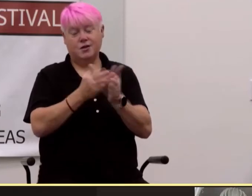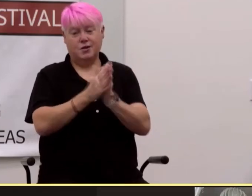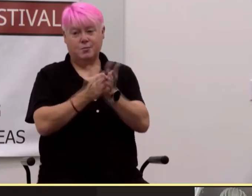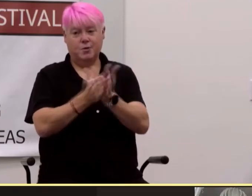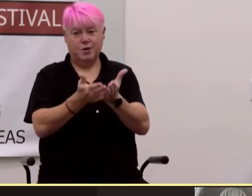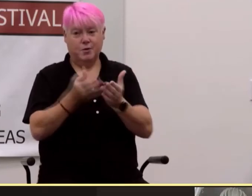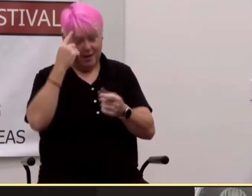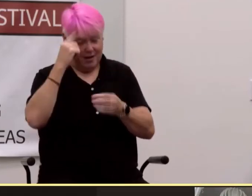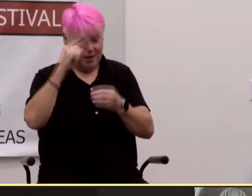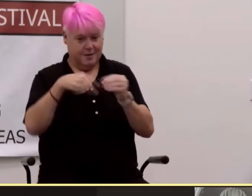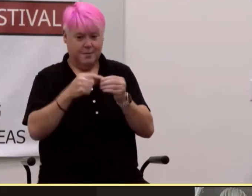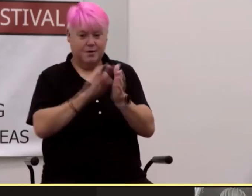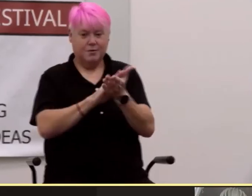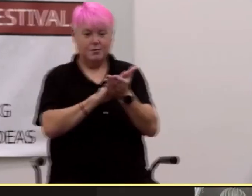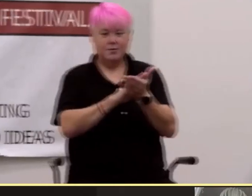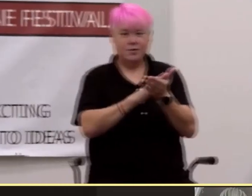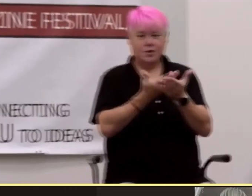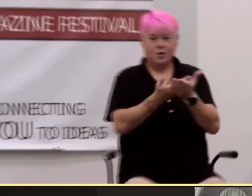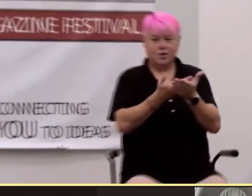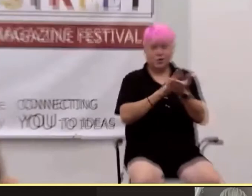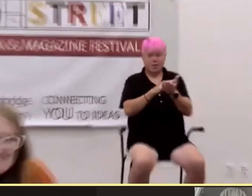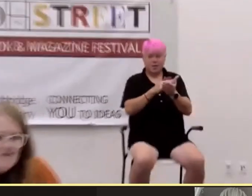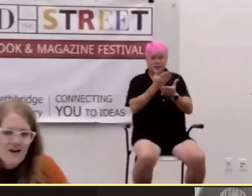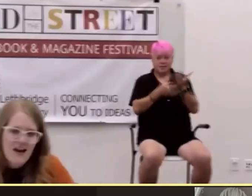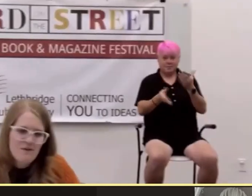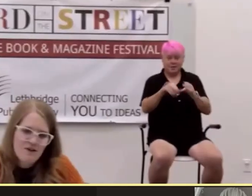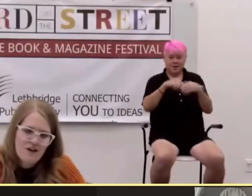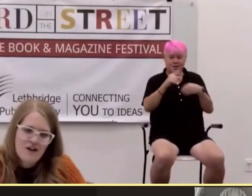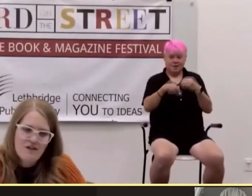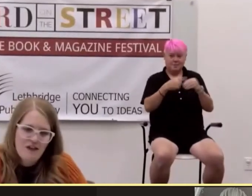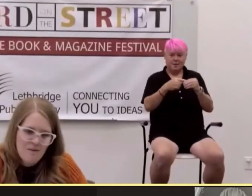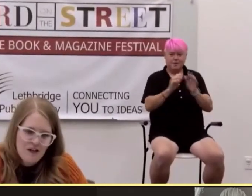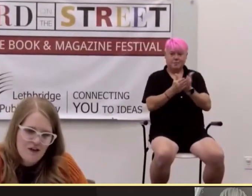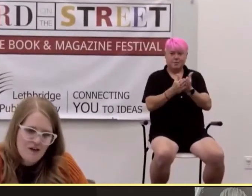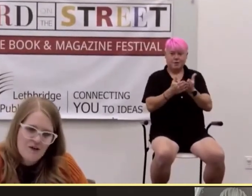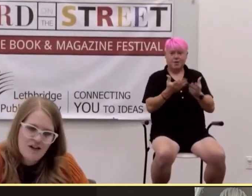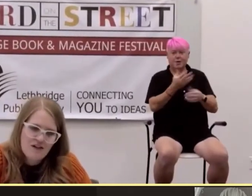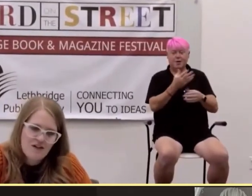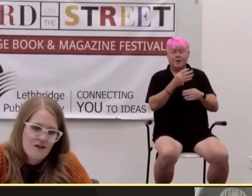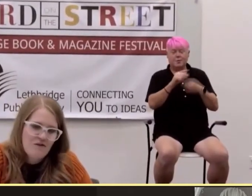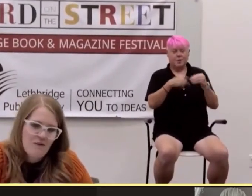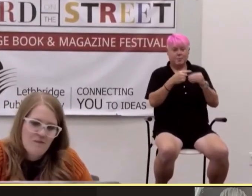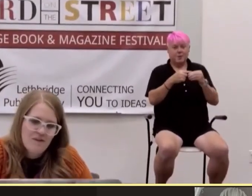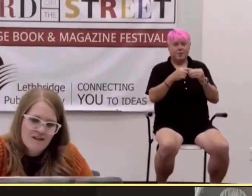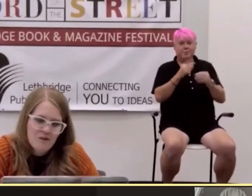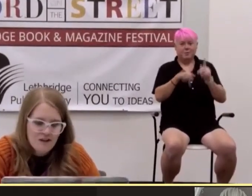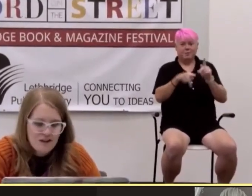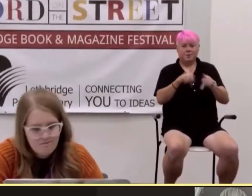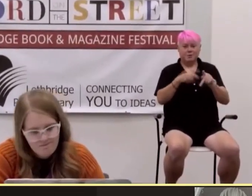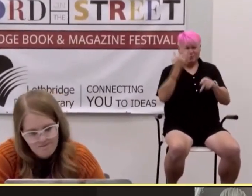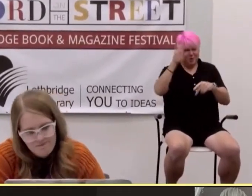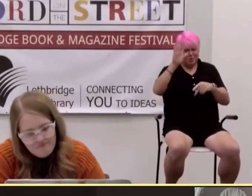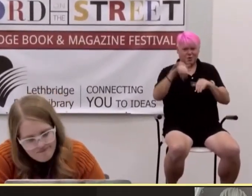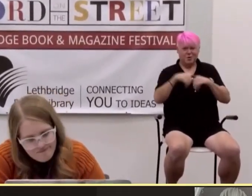about cooking something from the book. What is your advice for amateur family cooks trying to cook from this book?